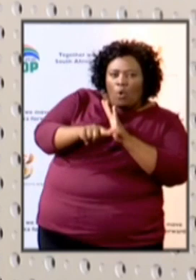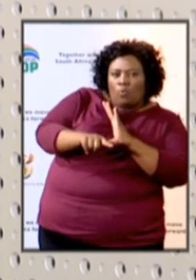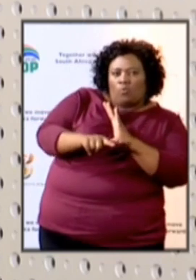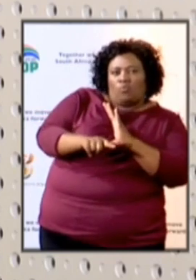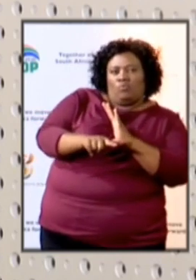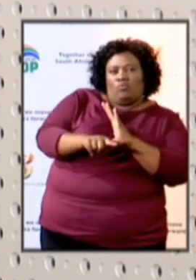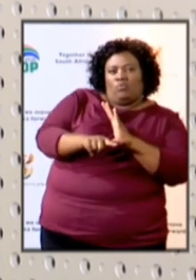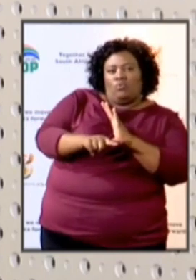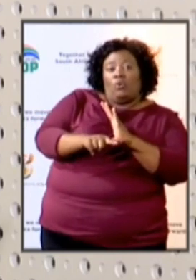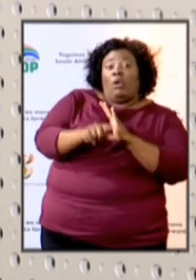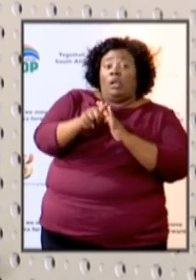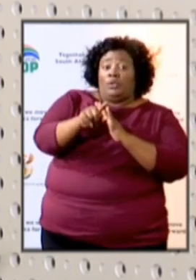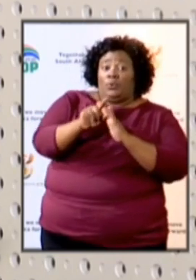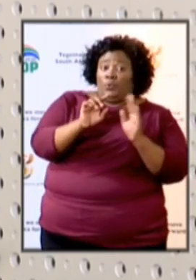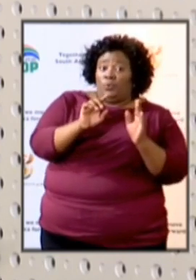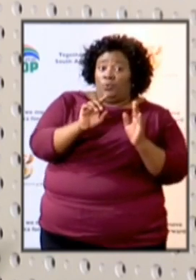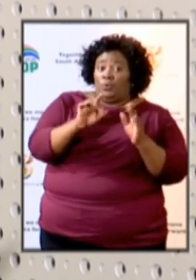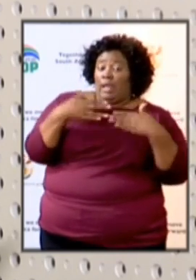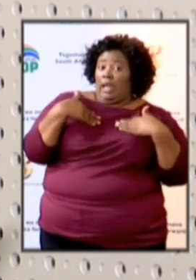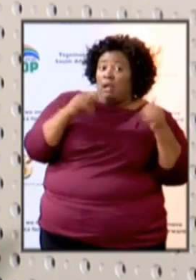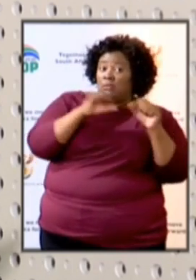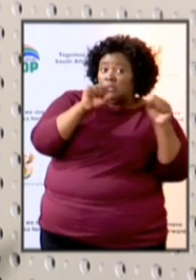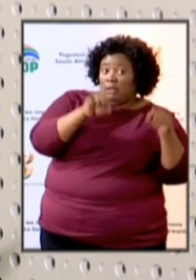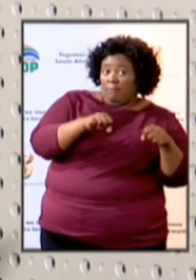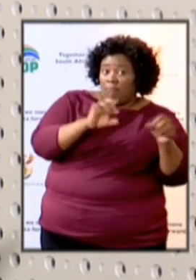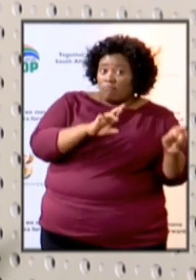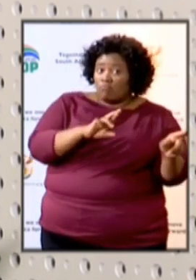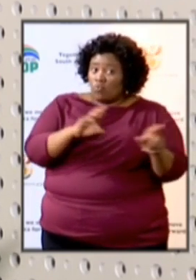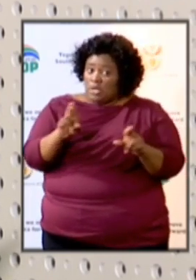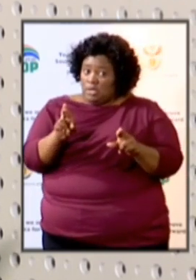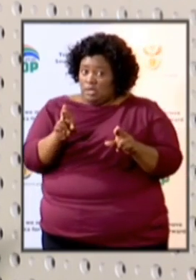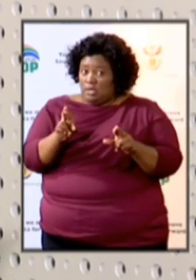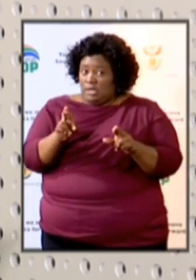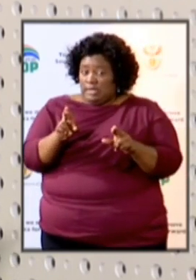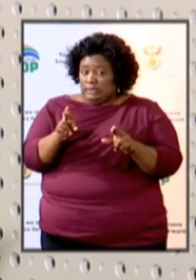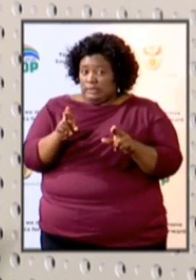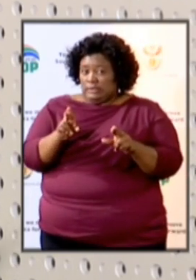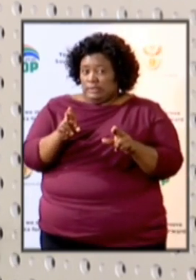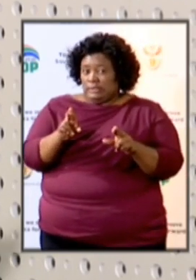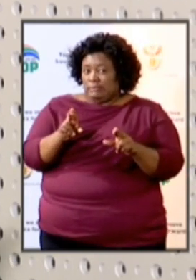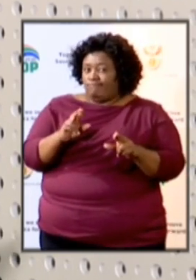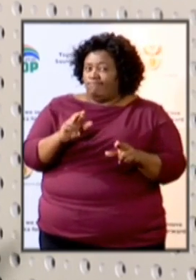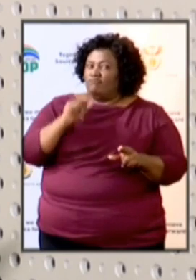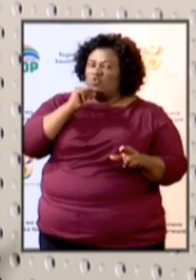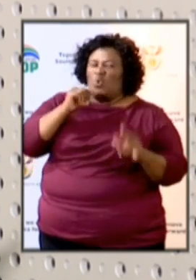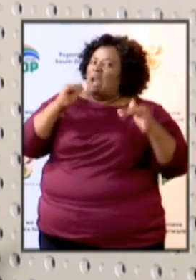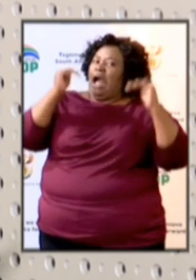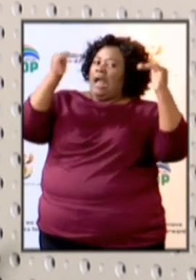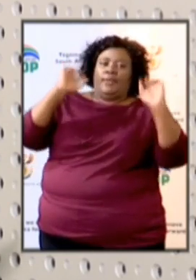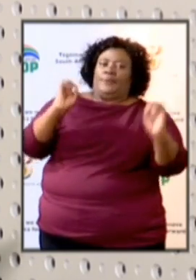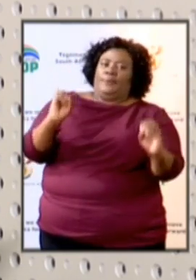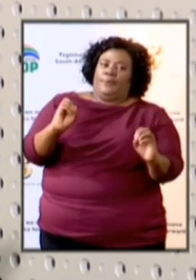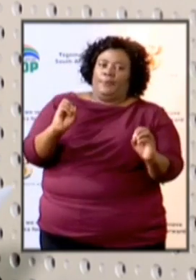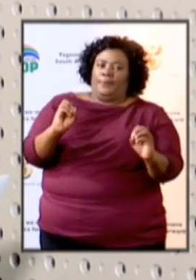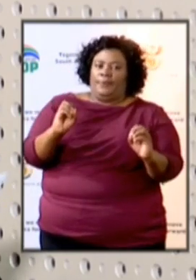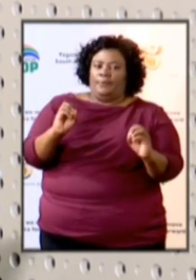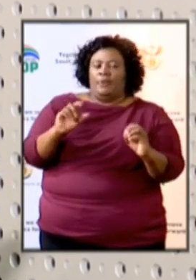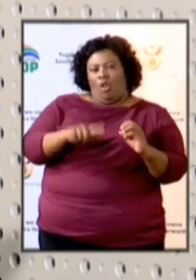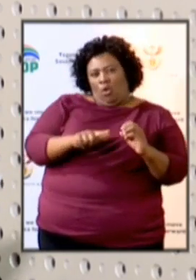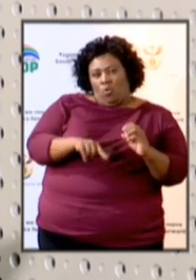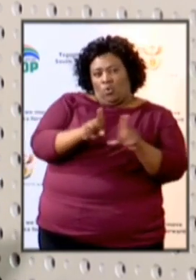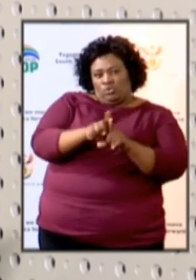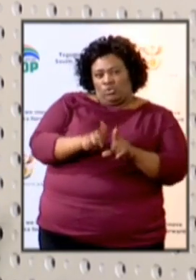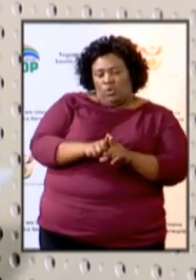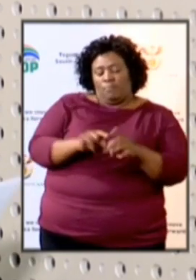and your readiness is also not that high. Level one